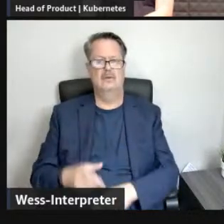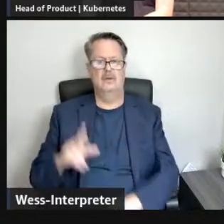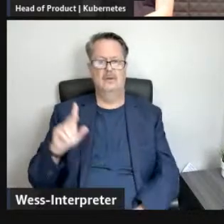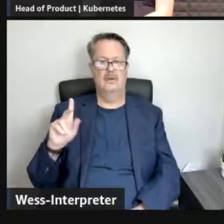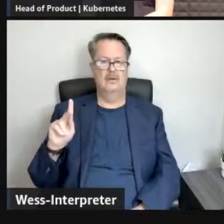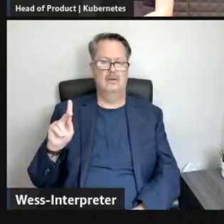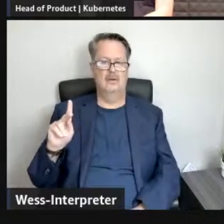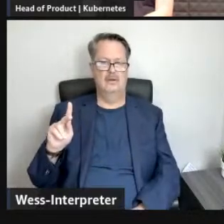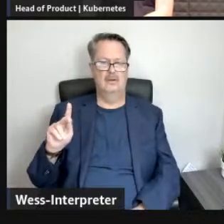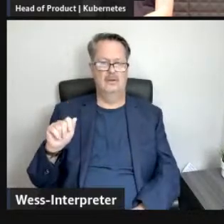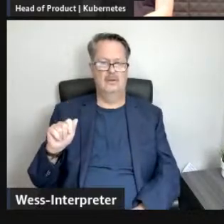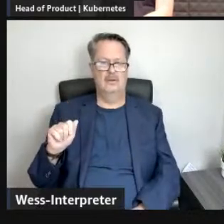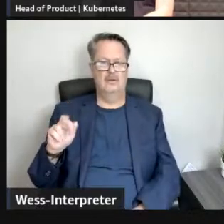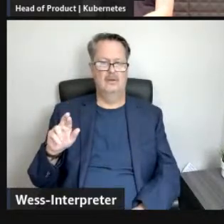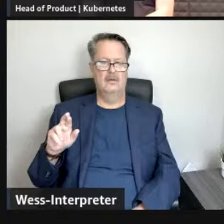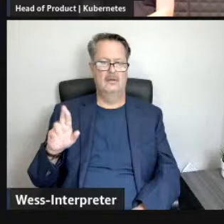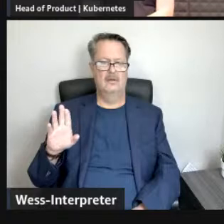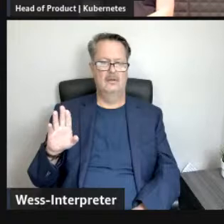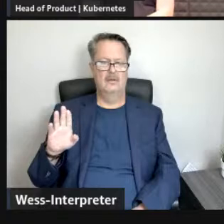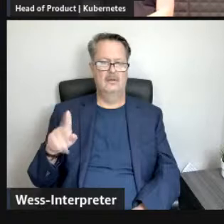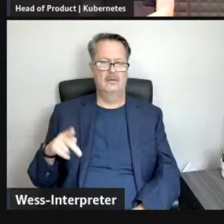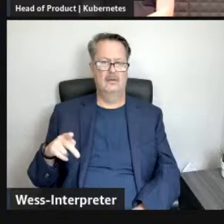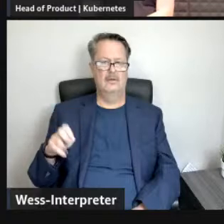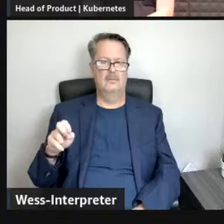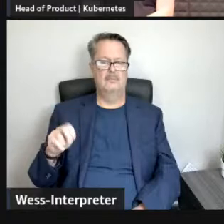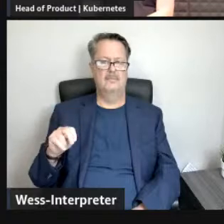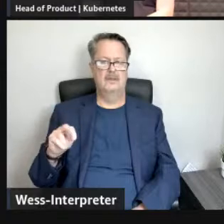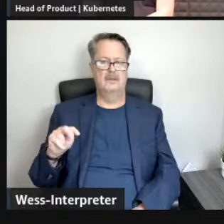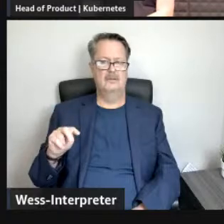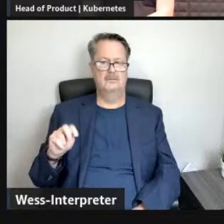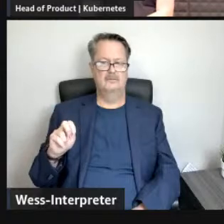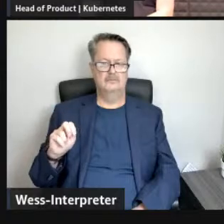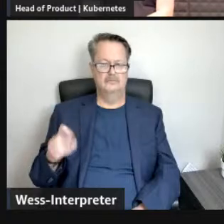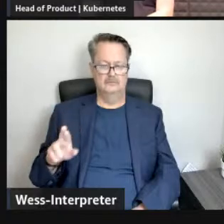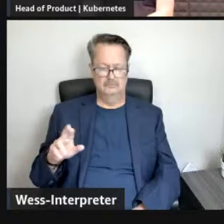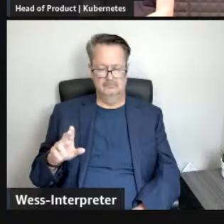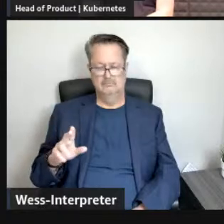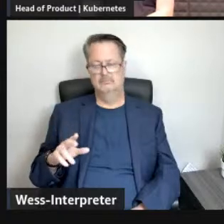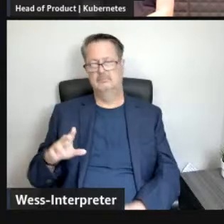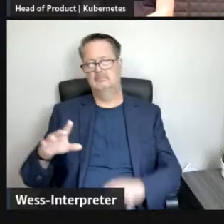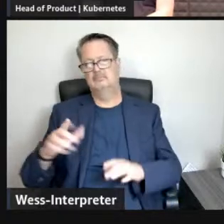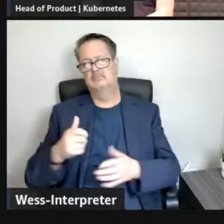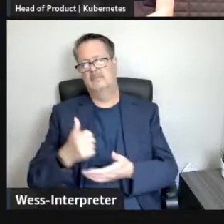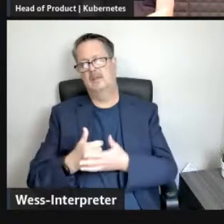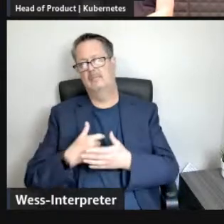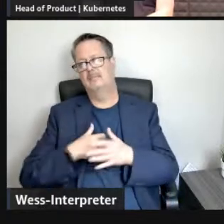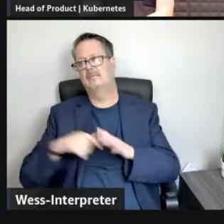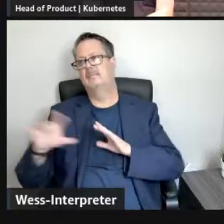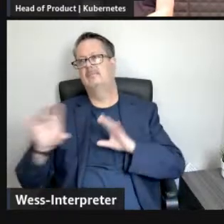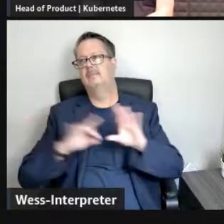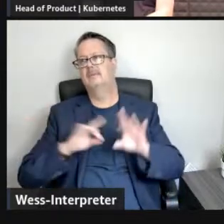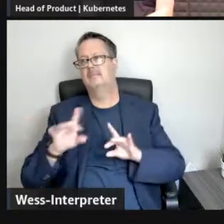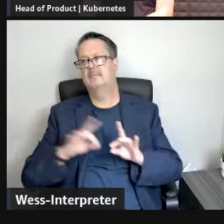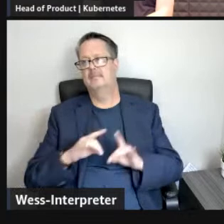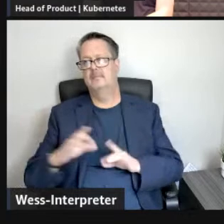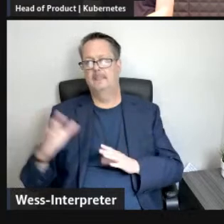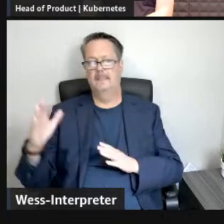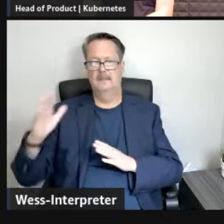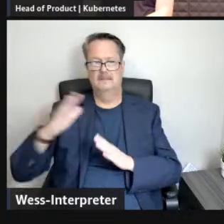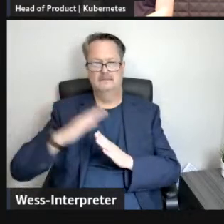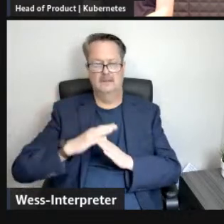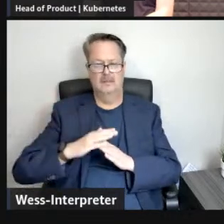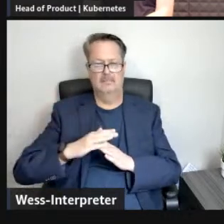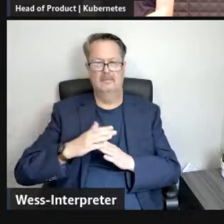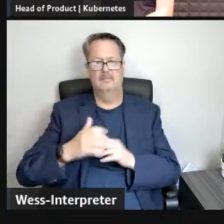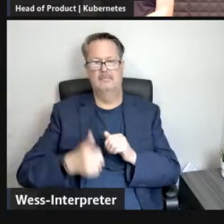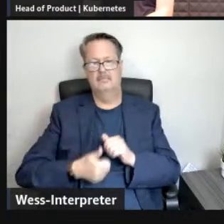about. And what Carpenter does is it actually helps you select the most optimal nodes for your cluster based on requirements,